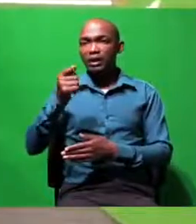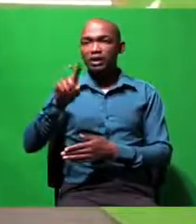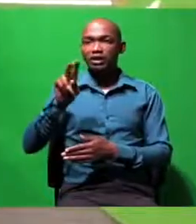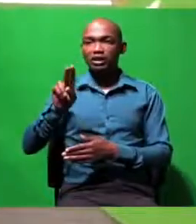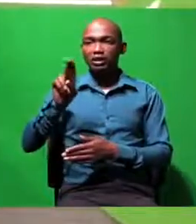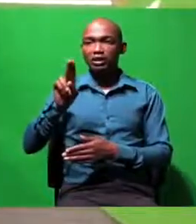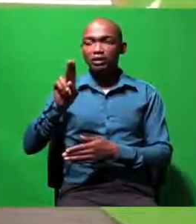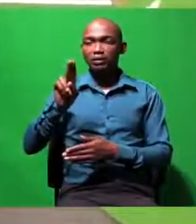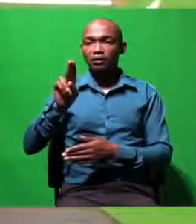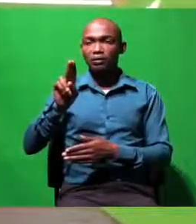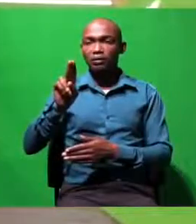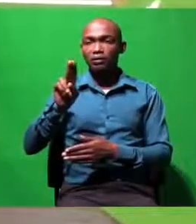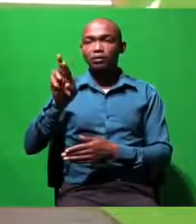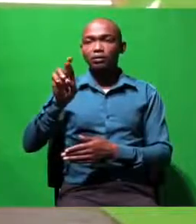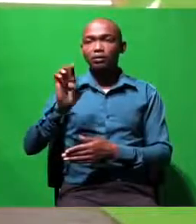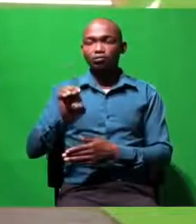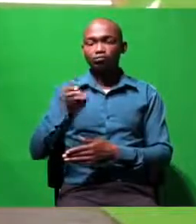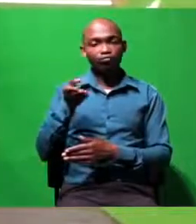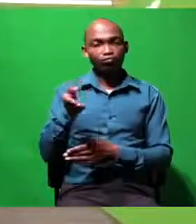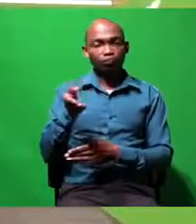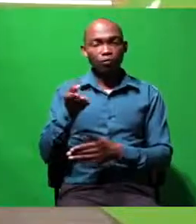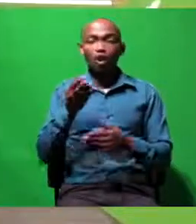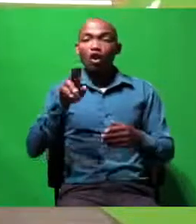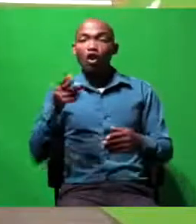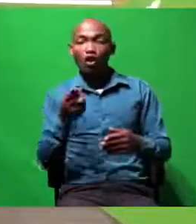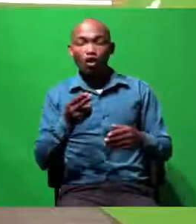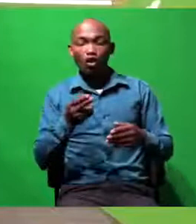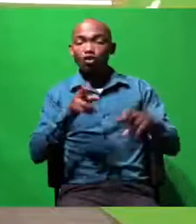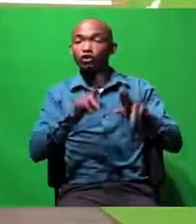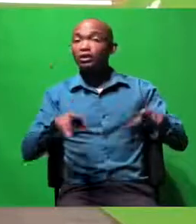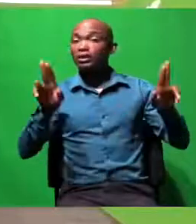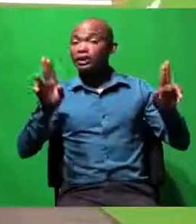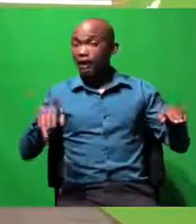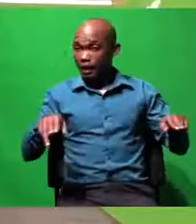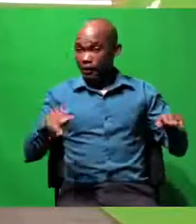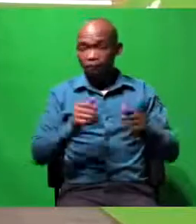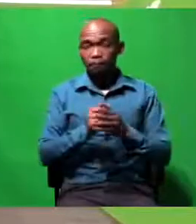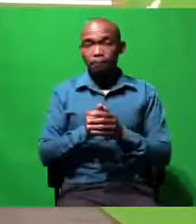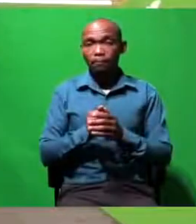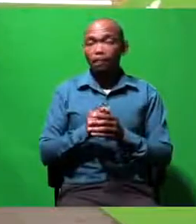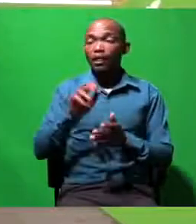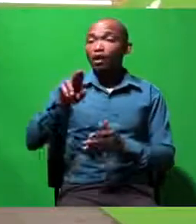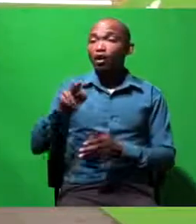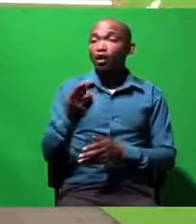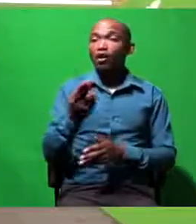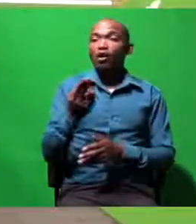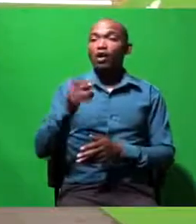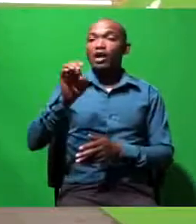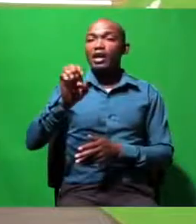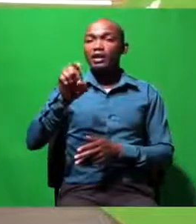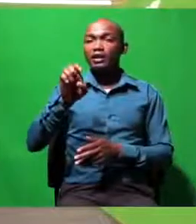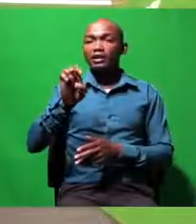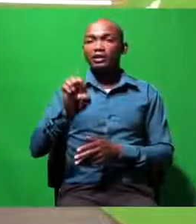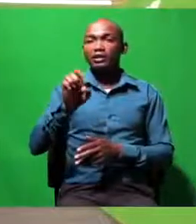legislature, executive or whatever, what are the main important? What are the main important of the central government? Is there any roles of